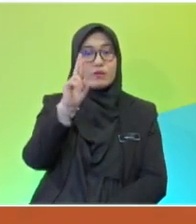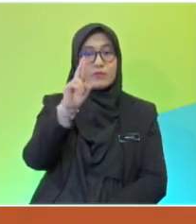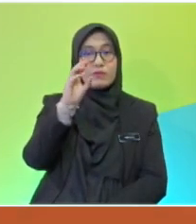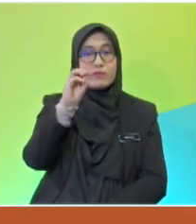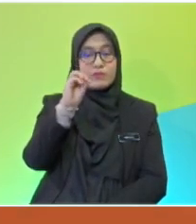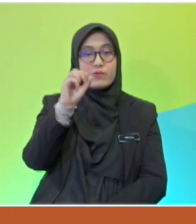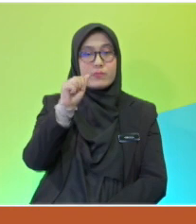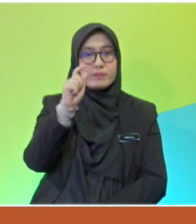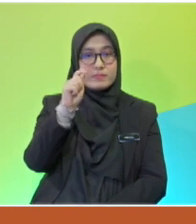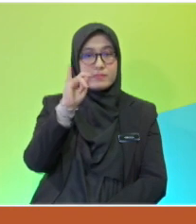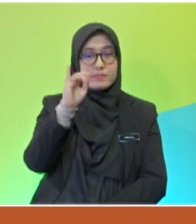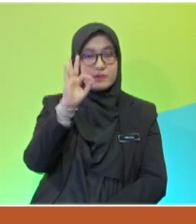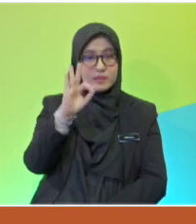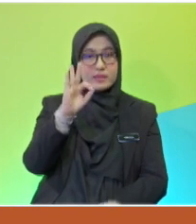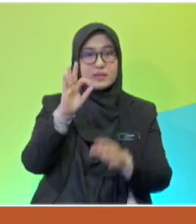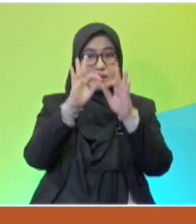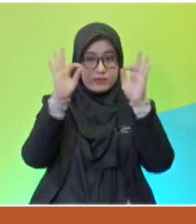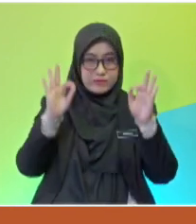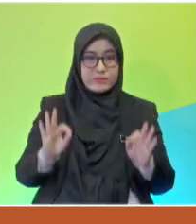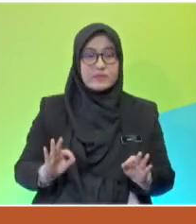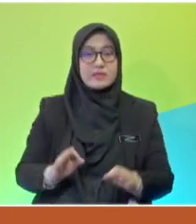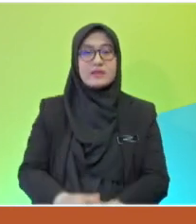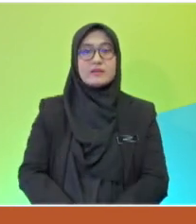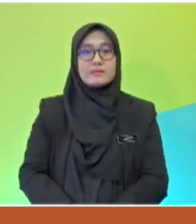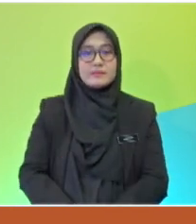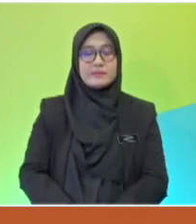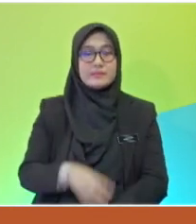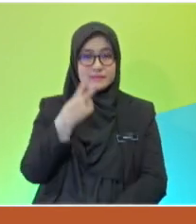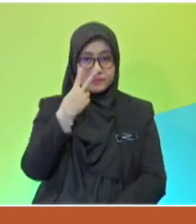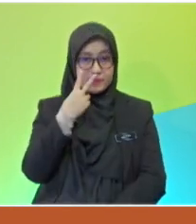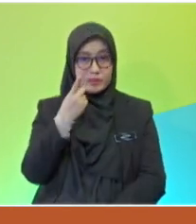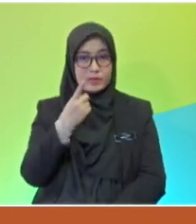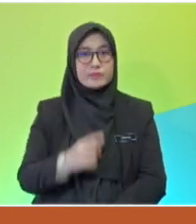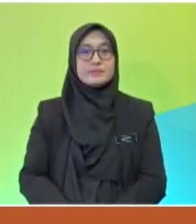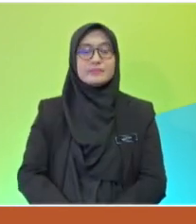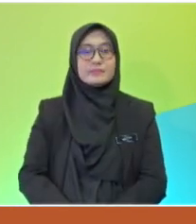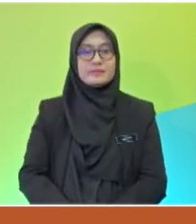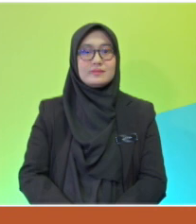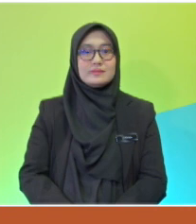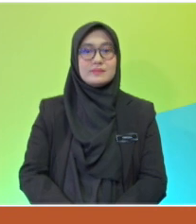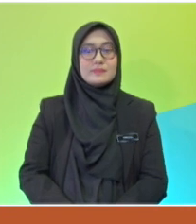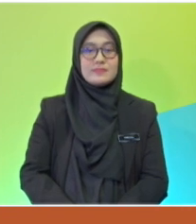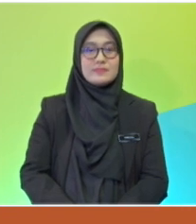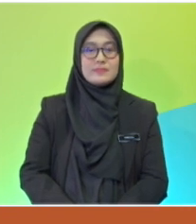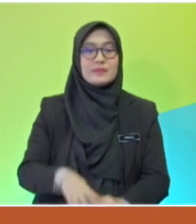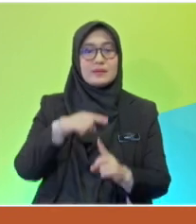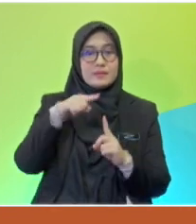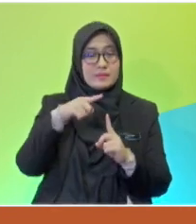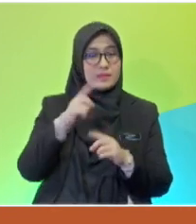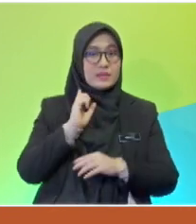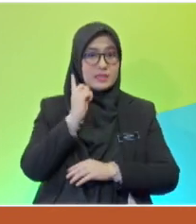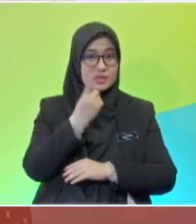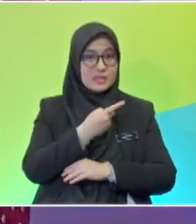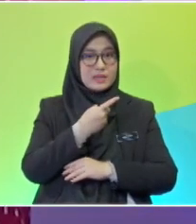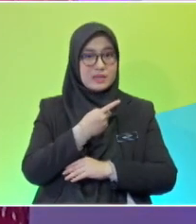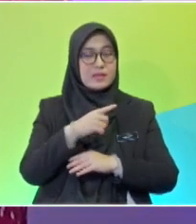for learning, of learning, as you can see on the slide there. So it is something, whenever we go into class,